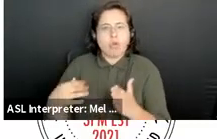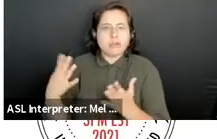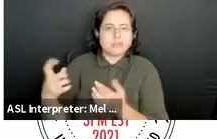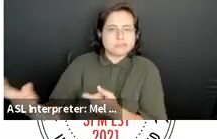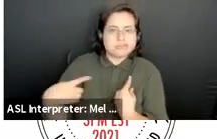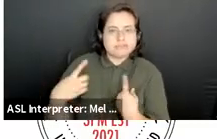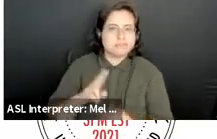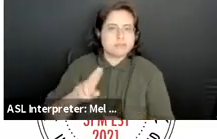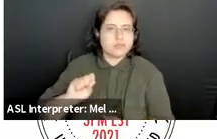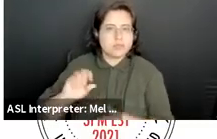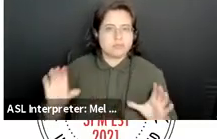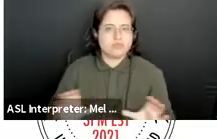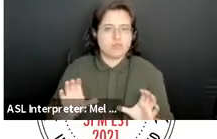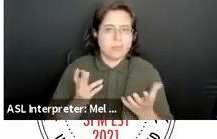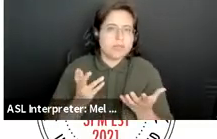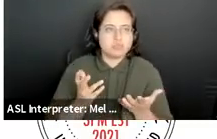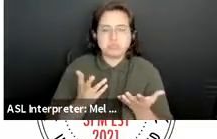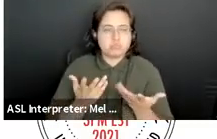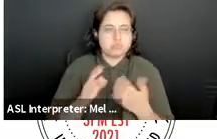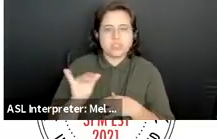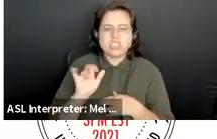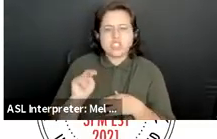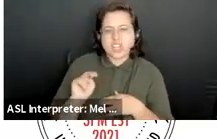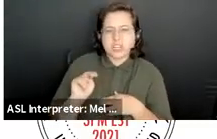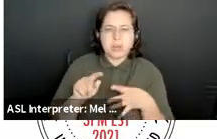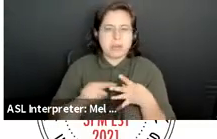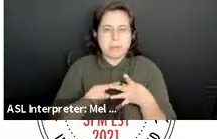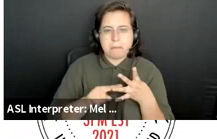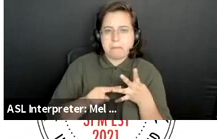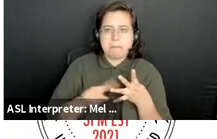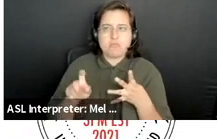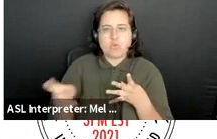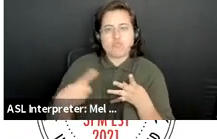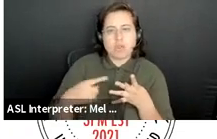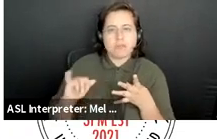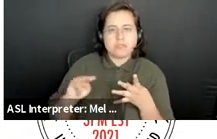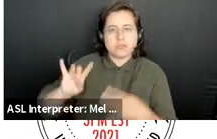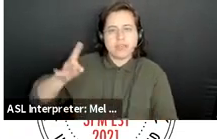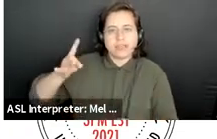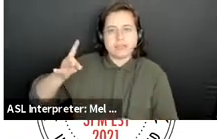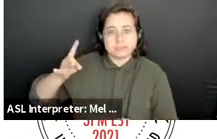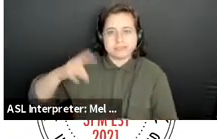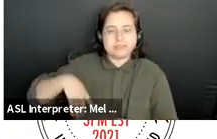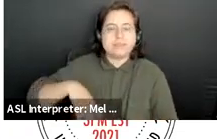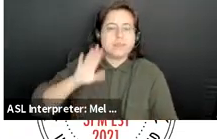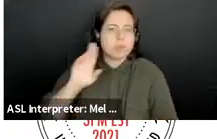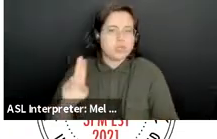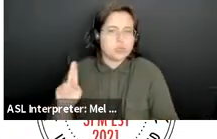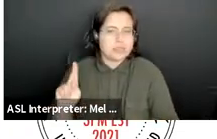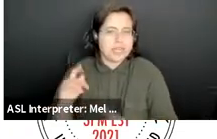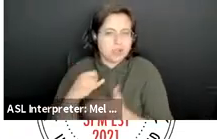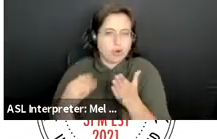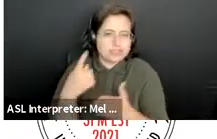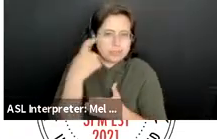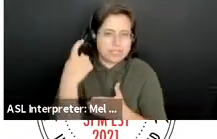performance sometime in mid-January. You want them to enter the US on January 8th. And I'm going to take a UK artist simply